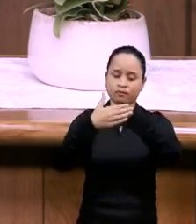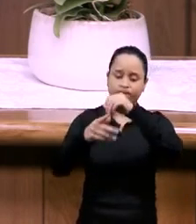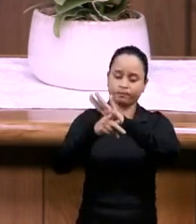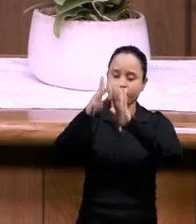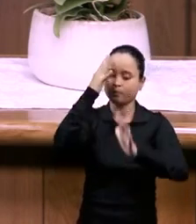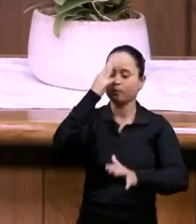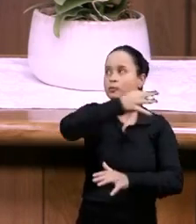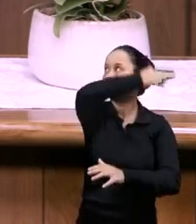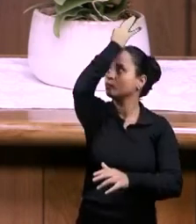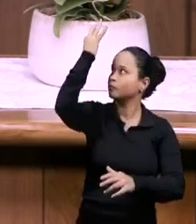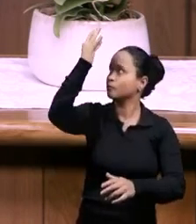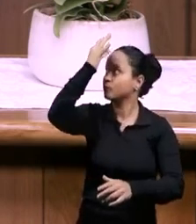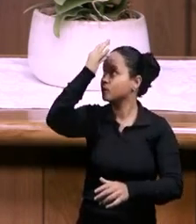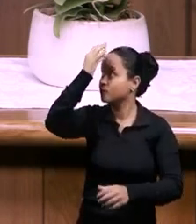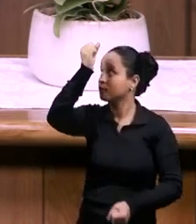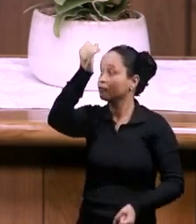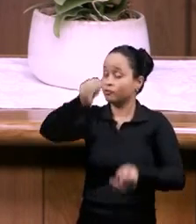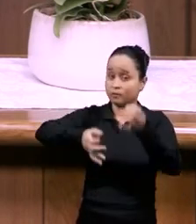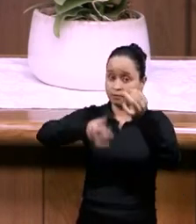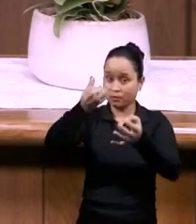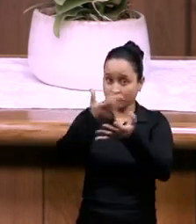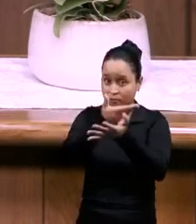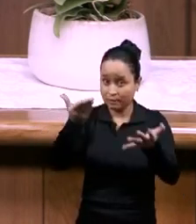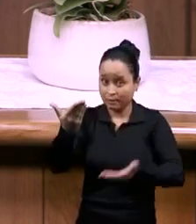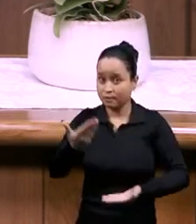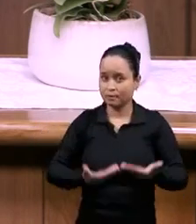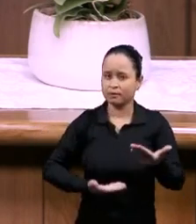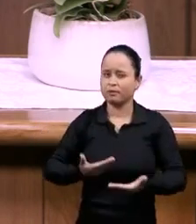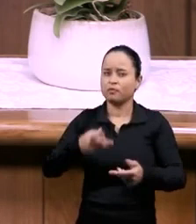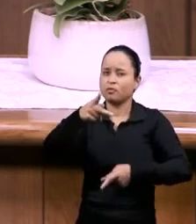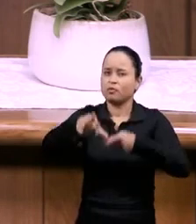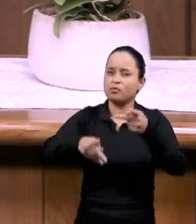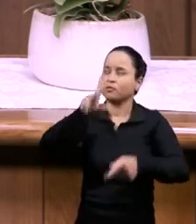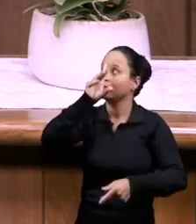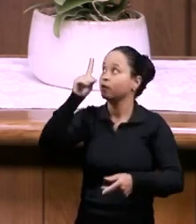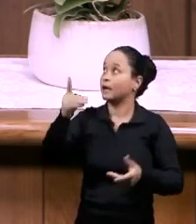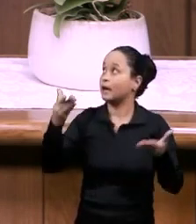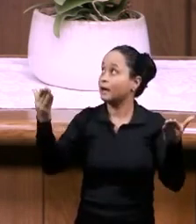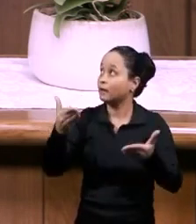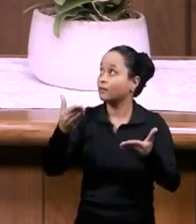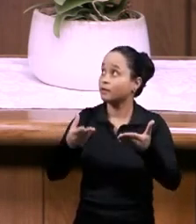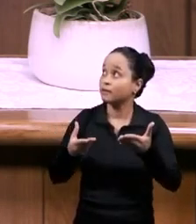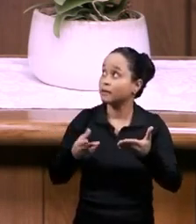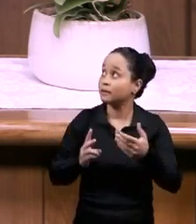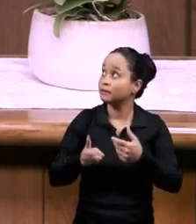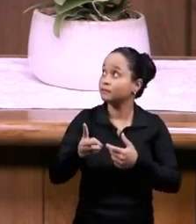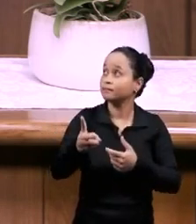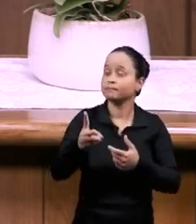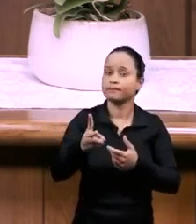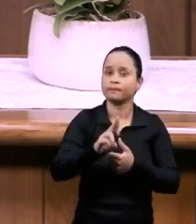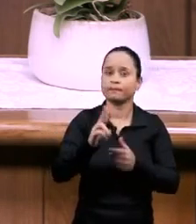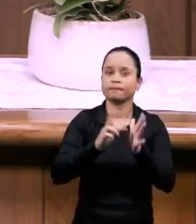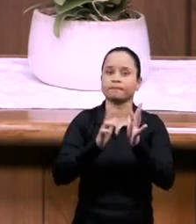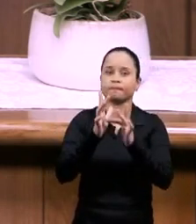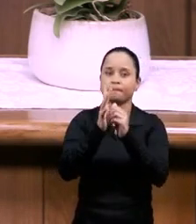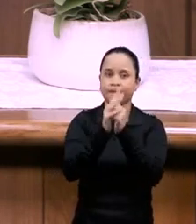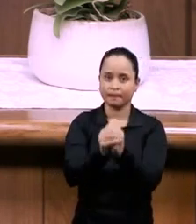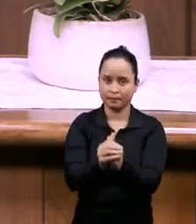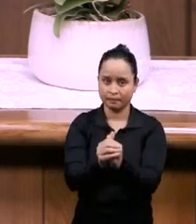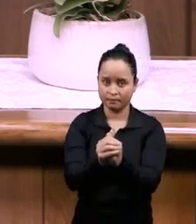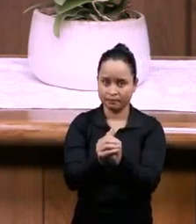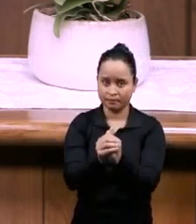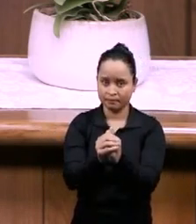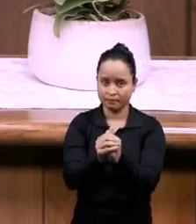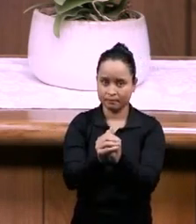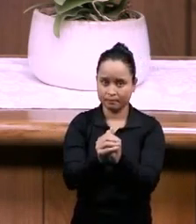Holy Spirit may rest upon the brothers now and forevermore. Amen. Glory